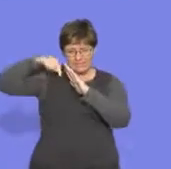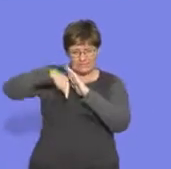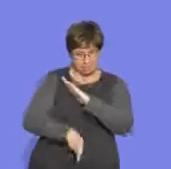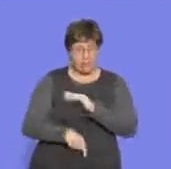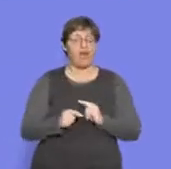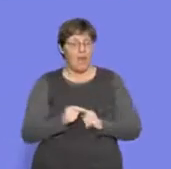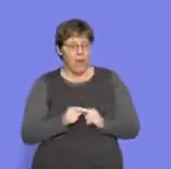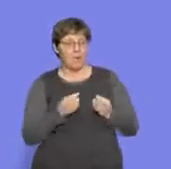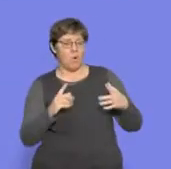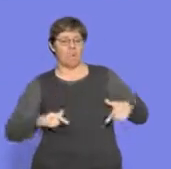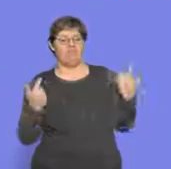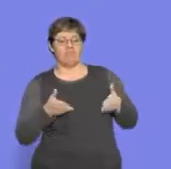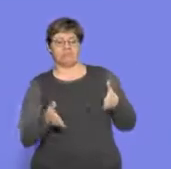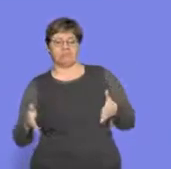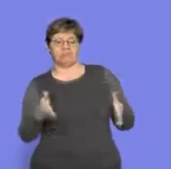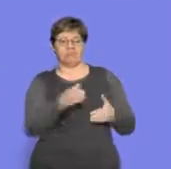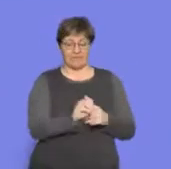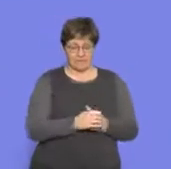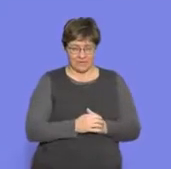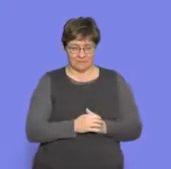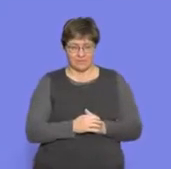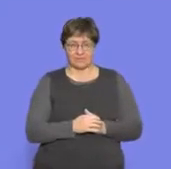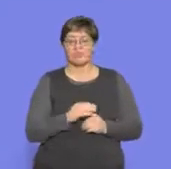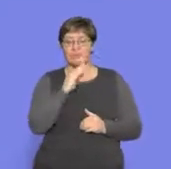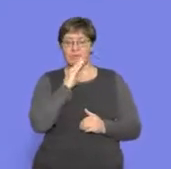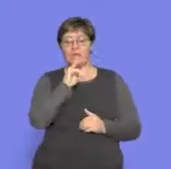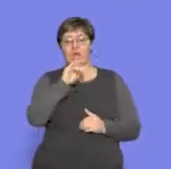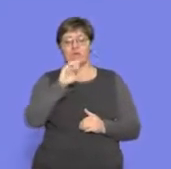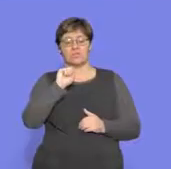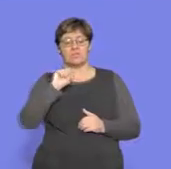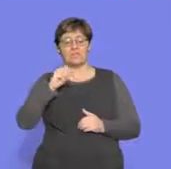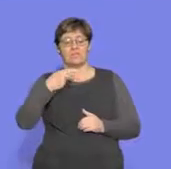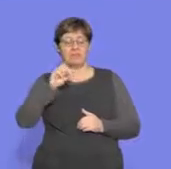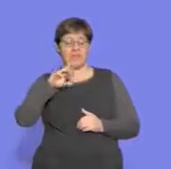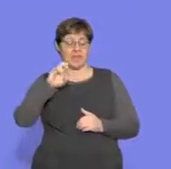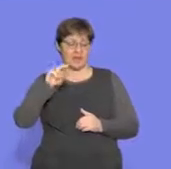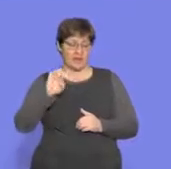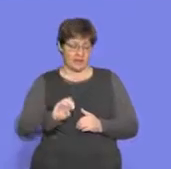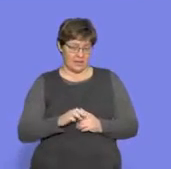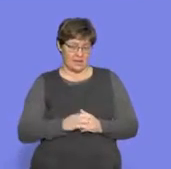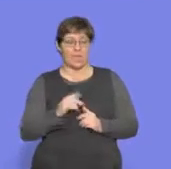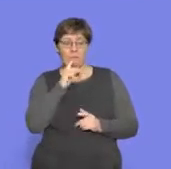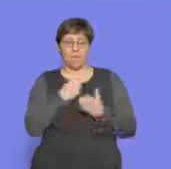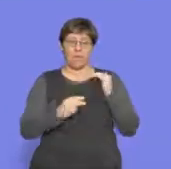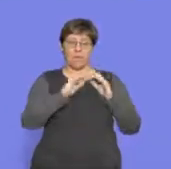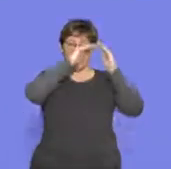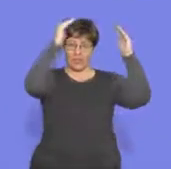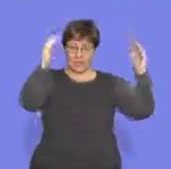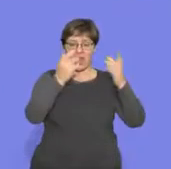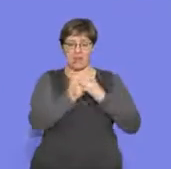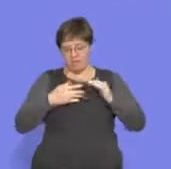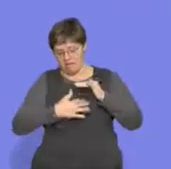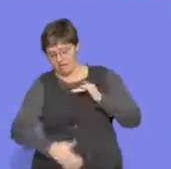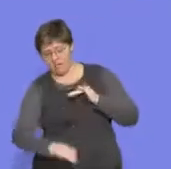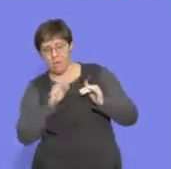ocean. These are habitats that support life forms. So we refer to them as the biosphere, both in terms of the atmosphere as